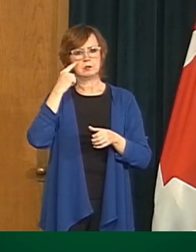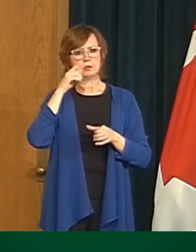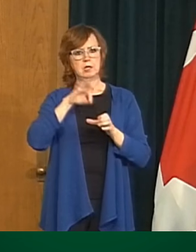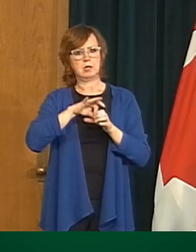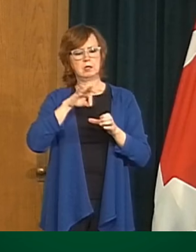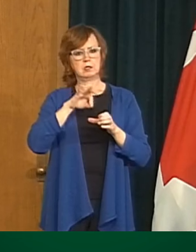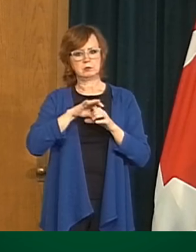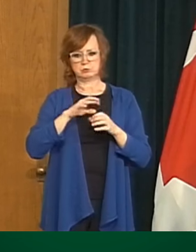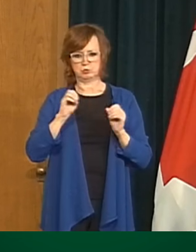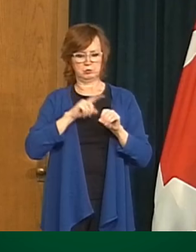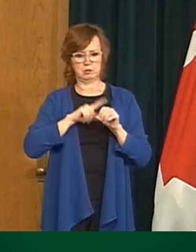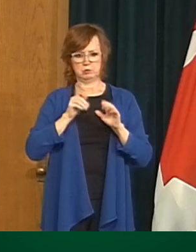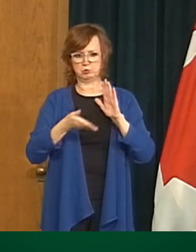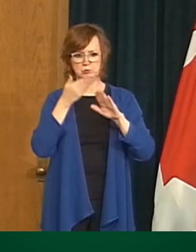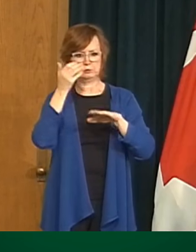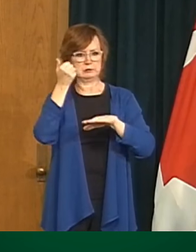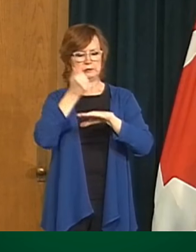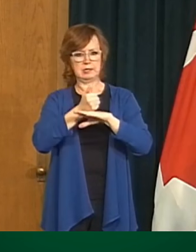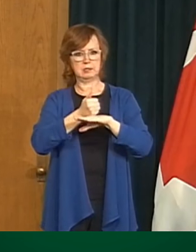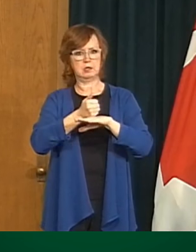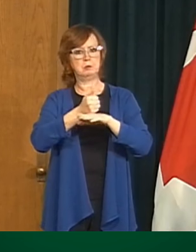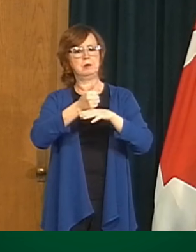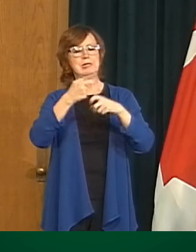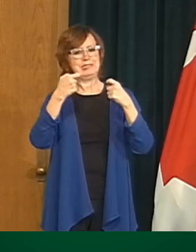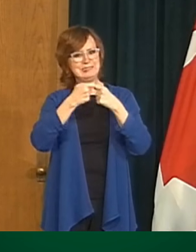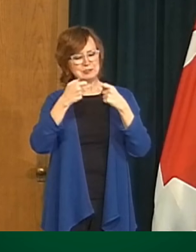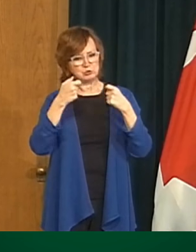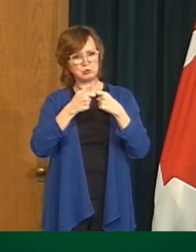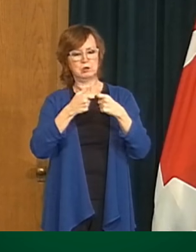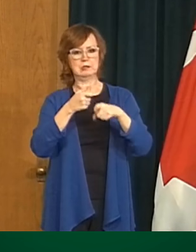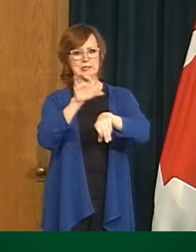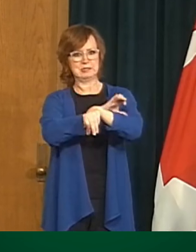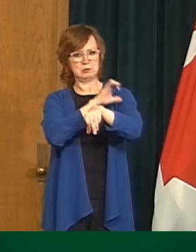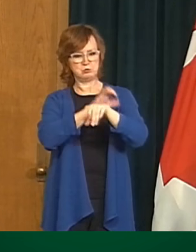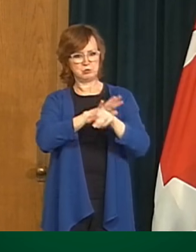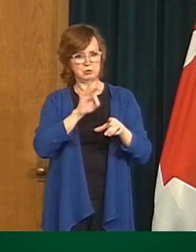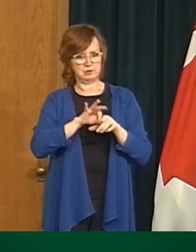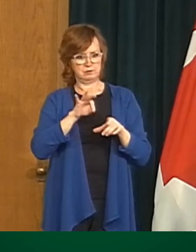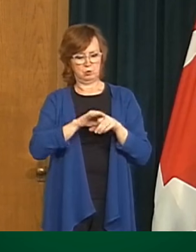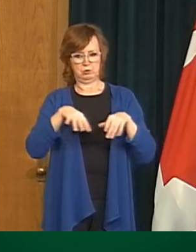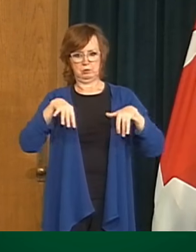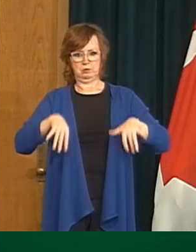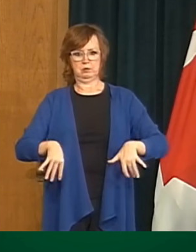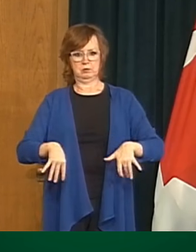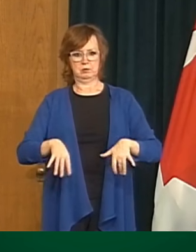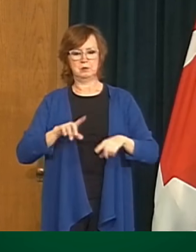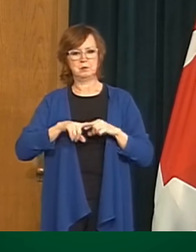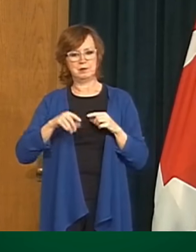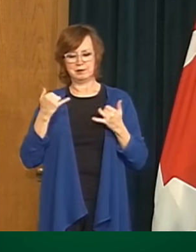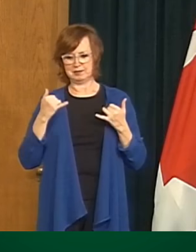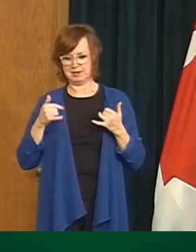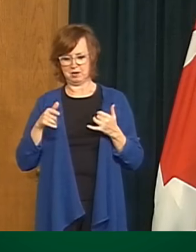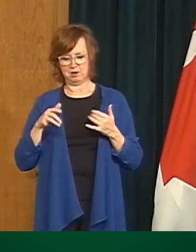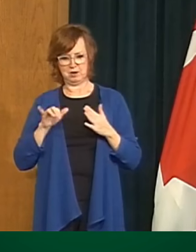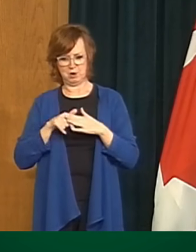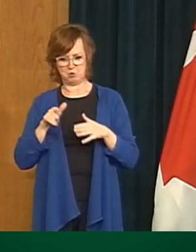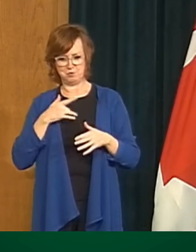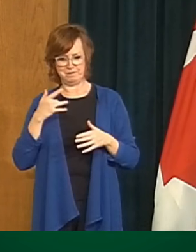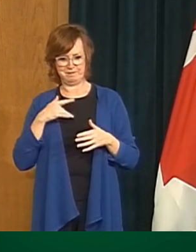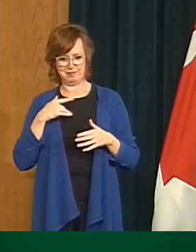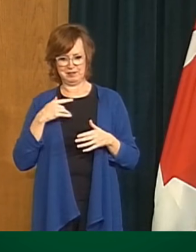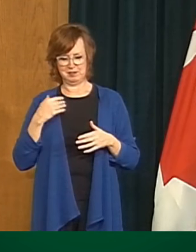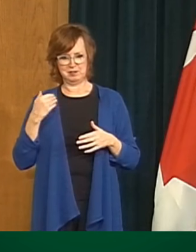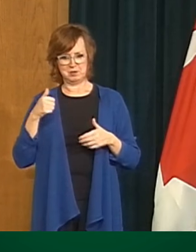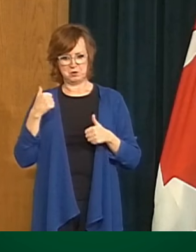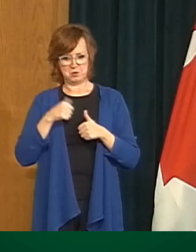How do you feel, Premier? I understand that your musings of a spring election were part of the reason this